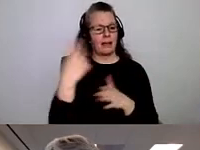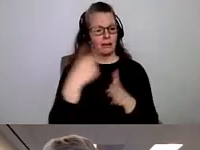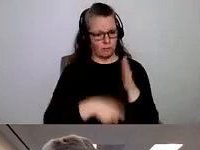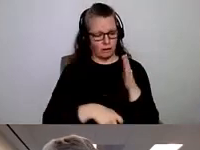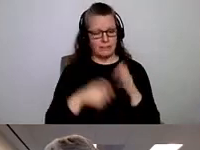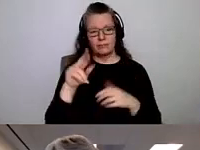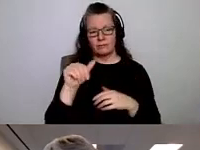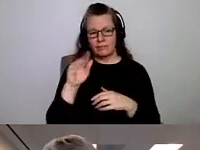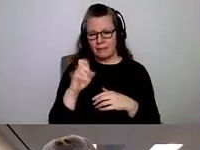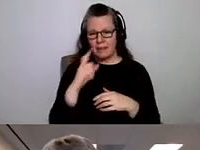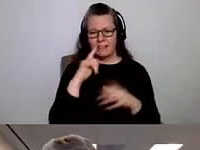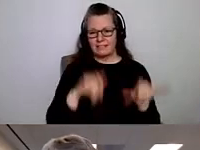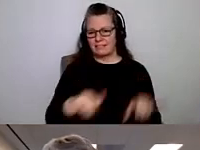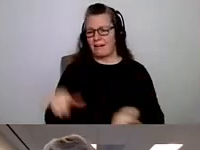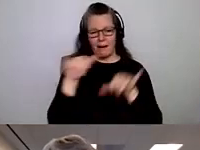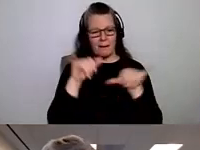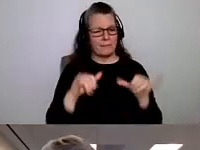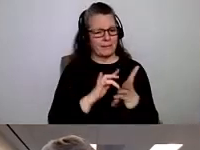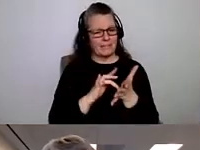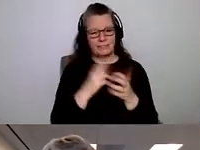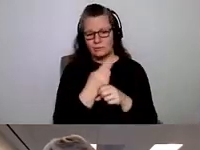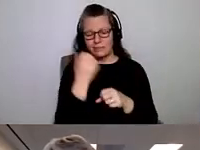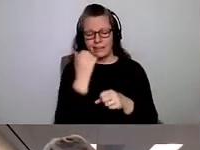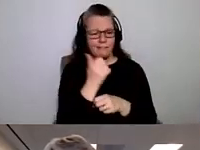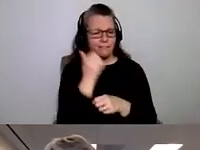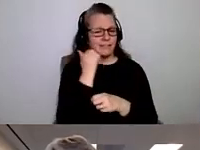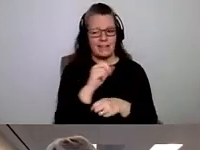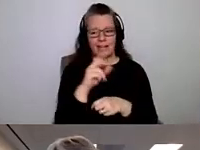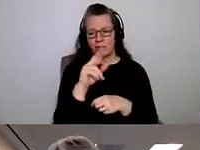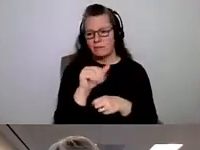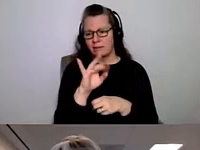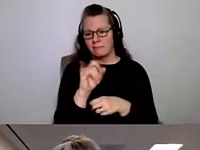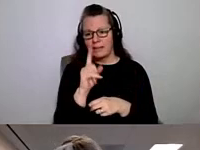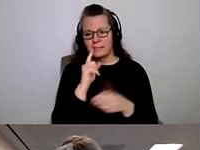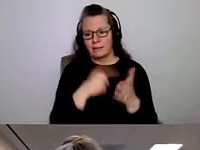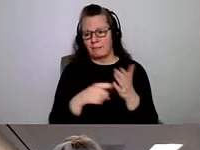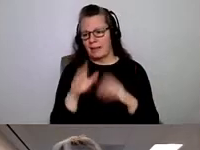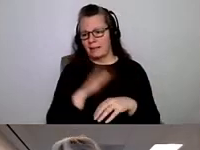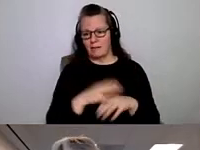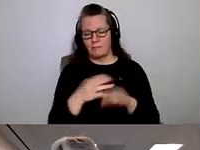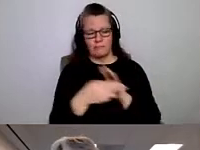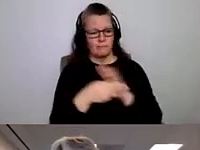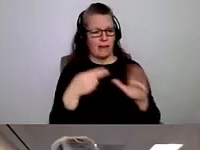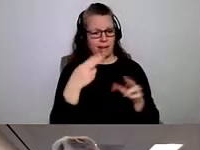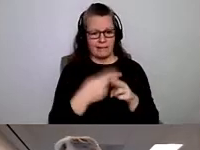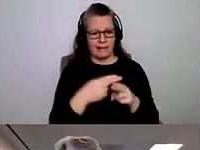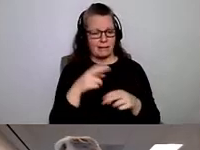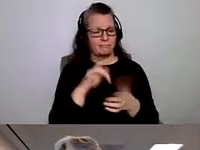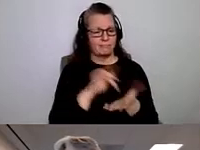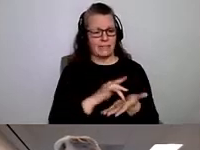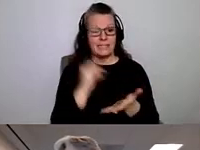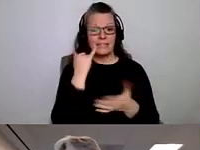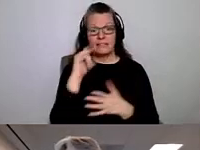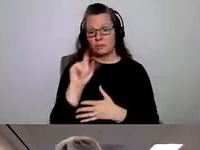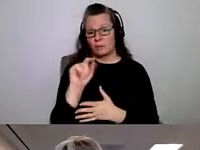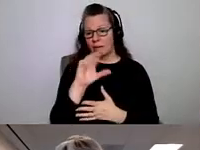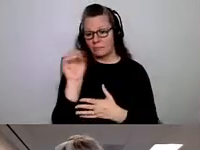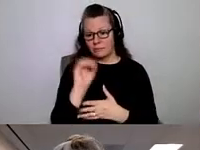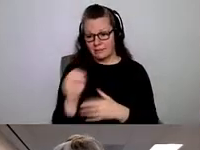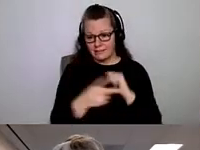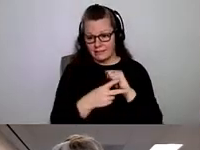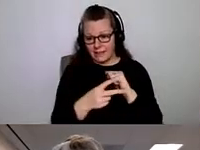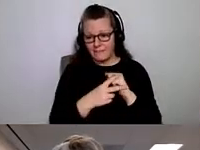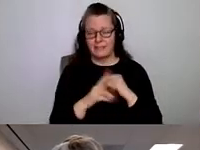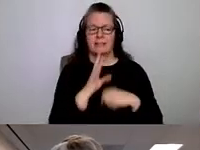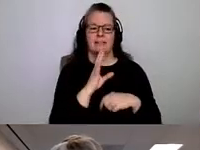of just common drugs that are used every day. Rebates are paid on brand name drugs. If that's about 20% savings, we talk about